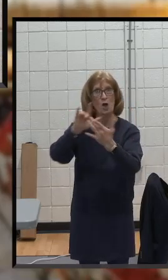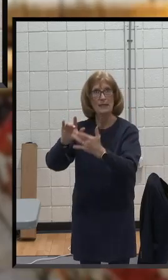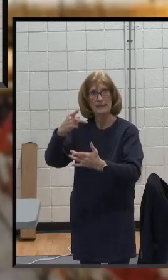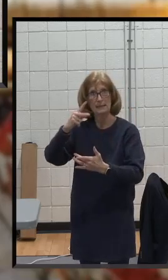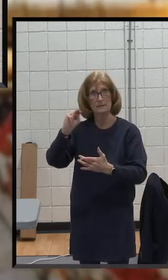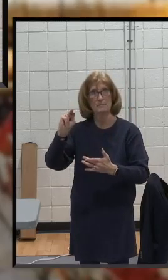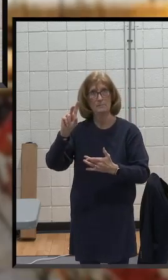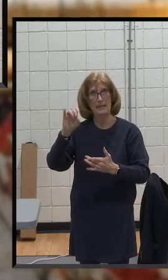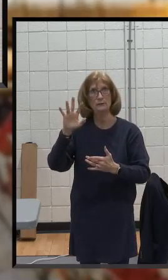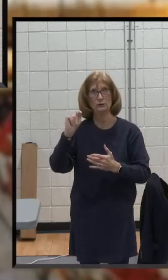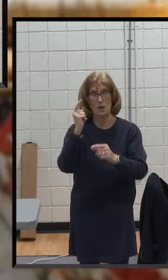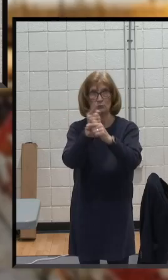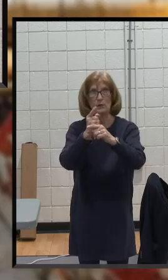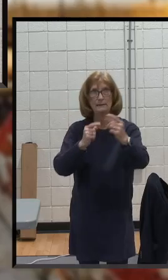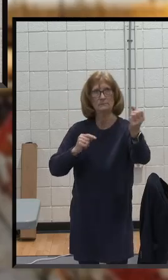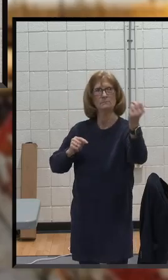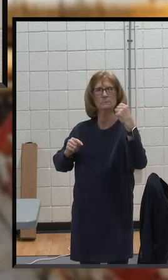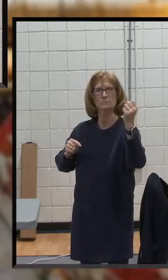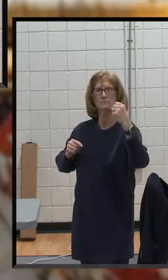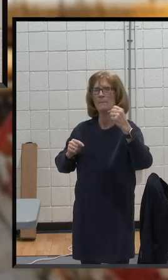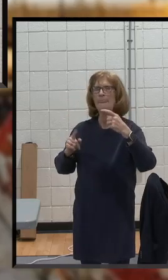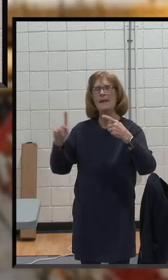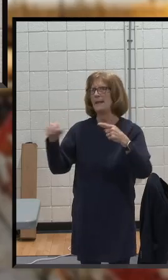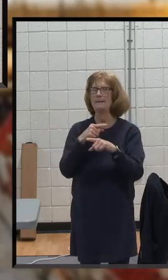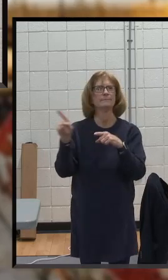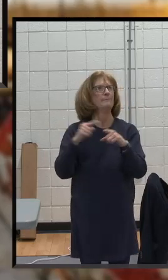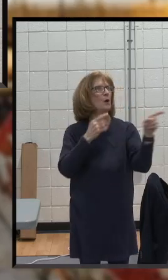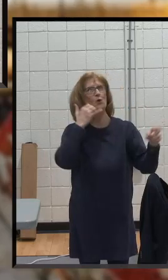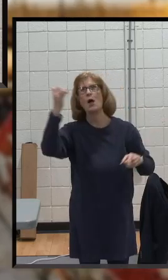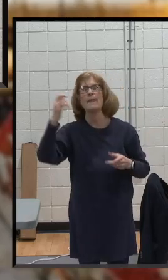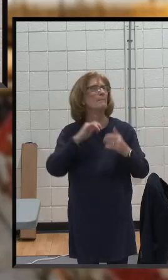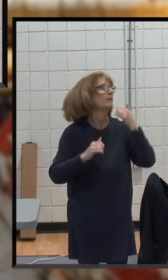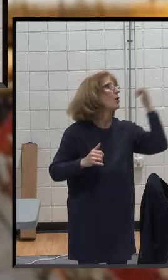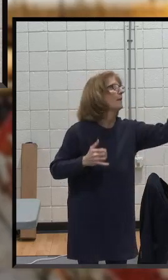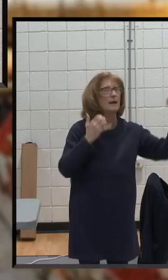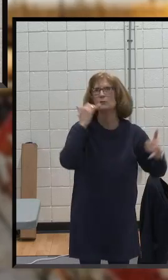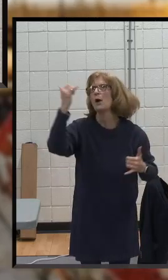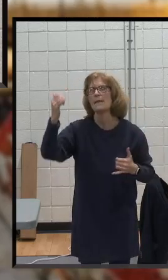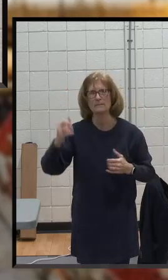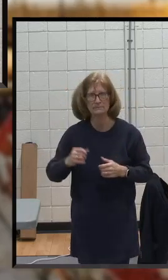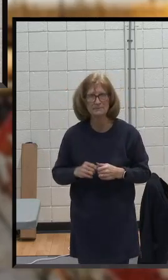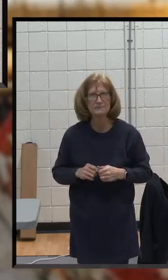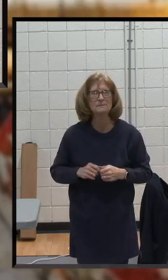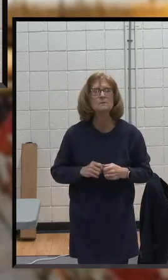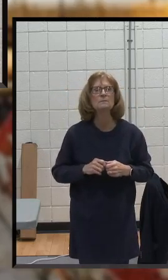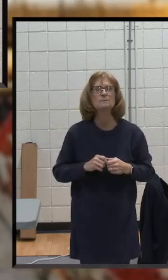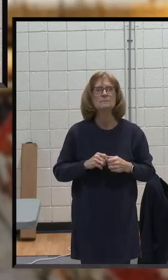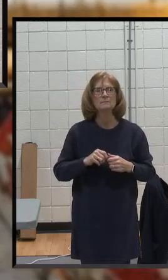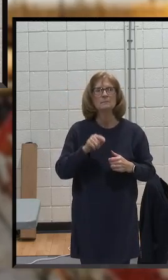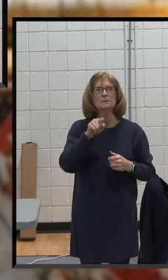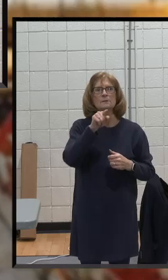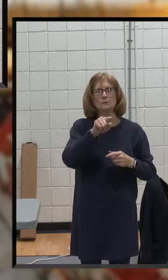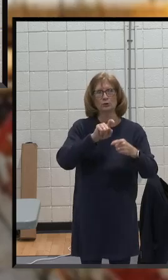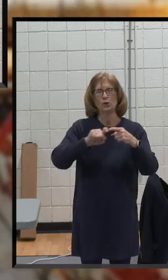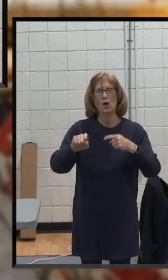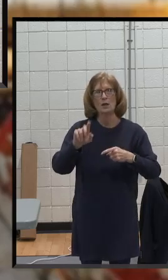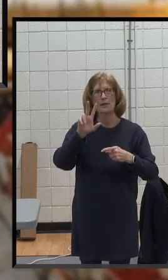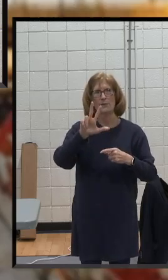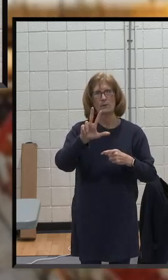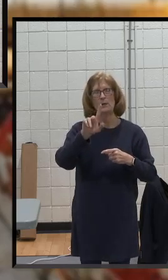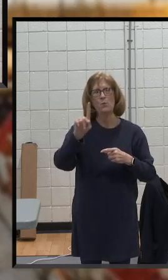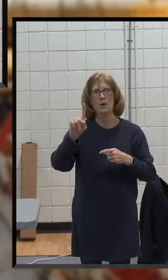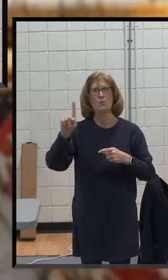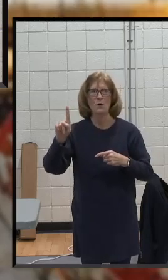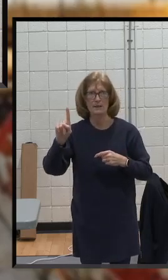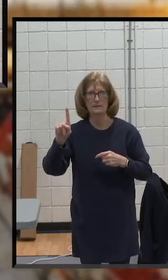right? So, okay. So again, I think if you put that pothole in the 311 system, we can find